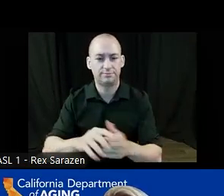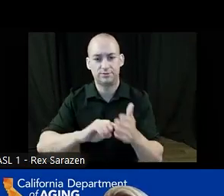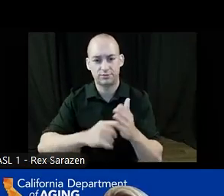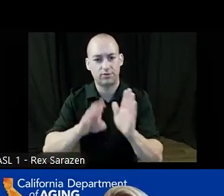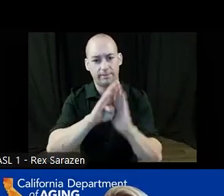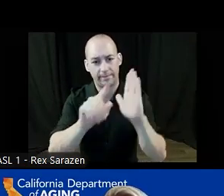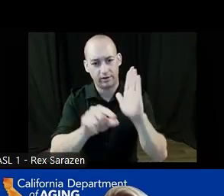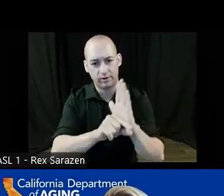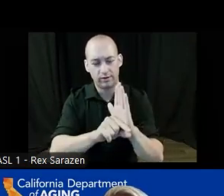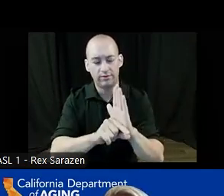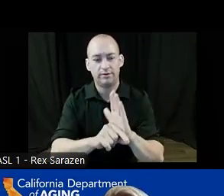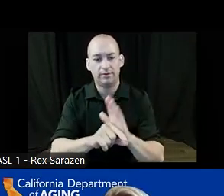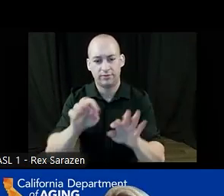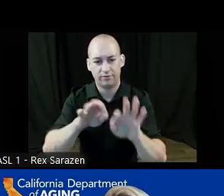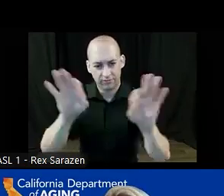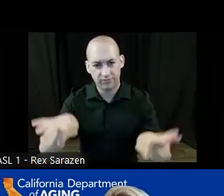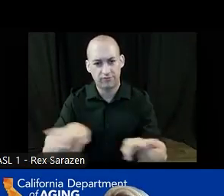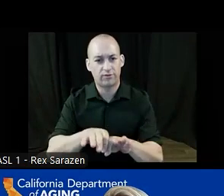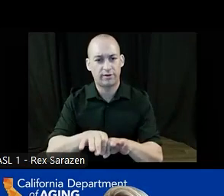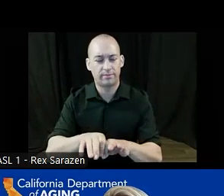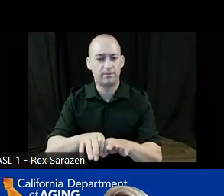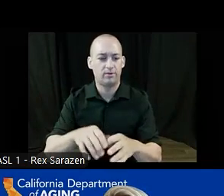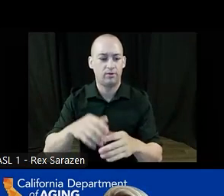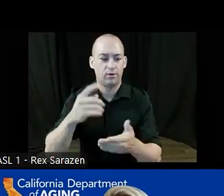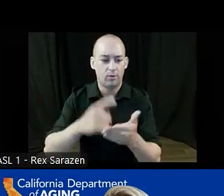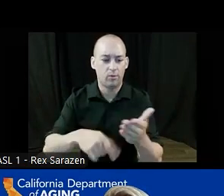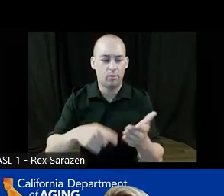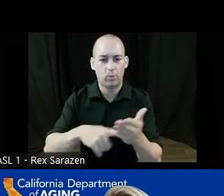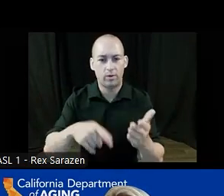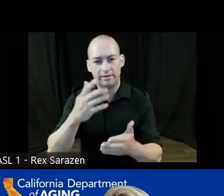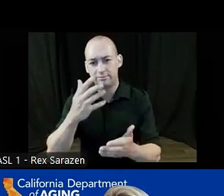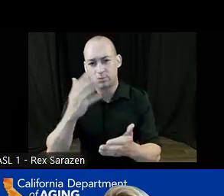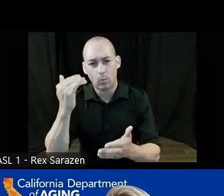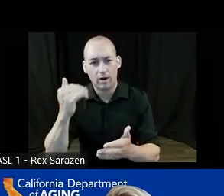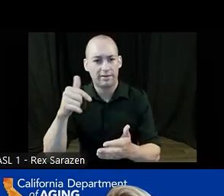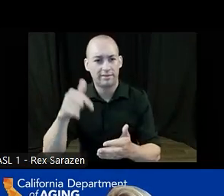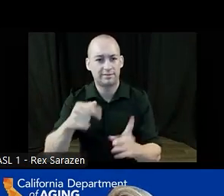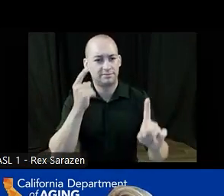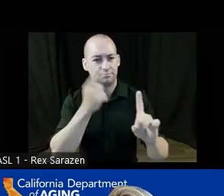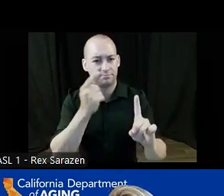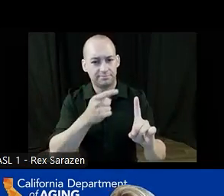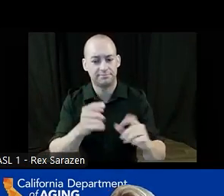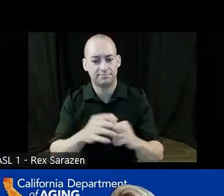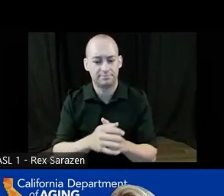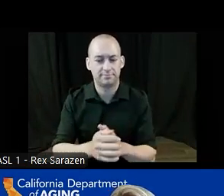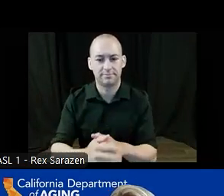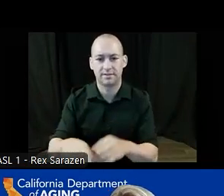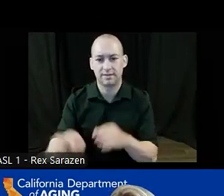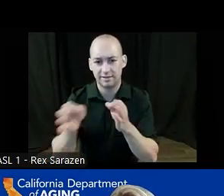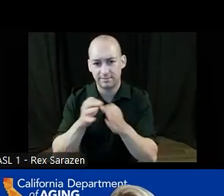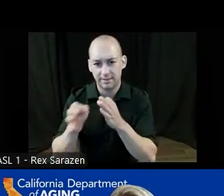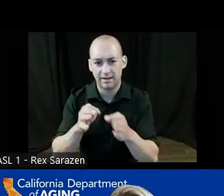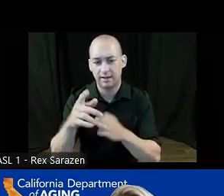that really framed what the why of this initiative, and then further kind of explore what the profile of aging is